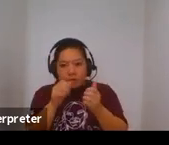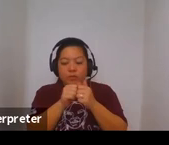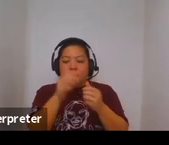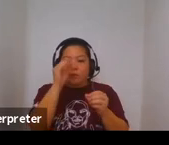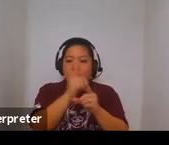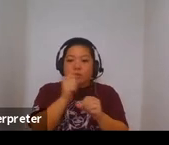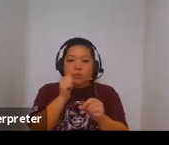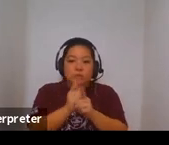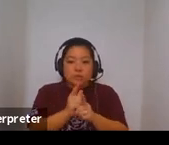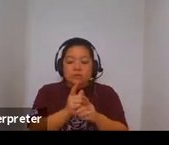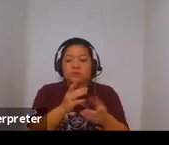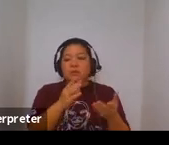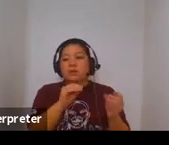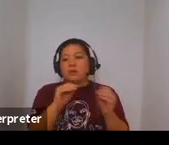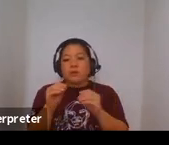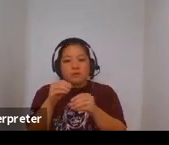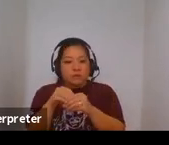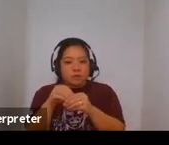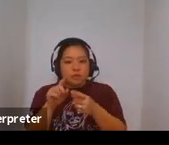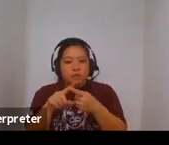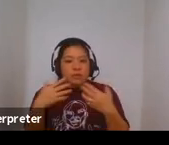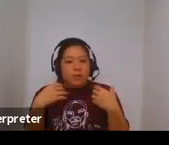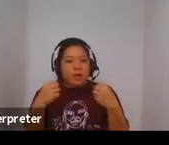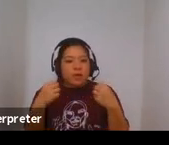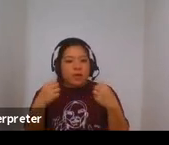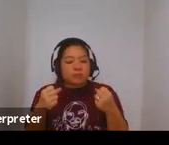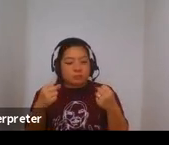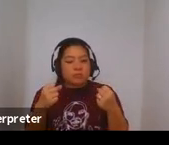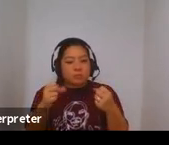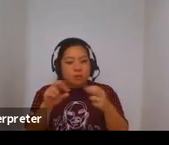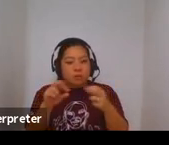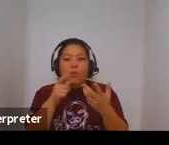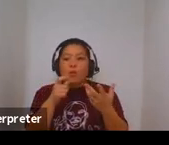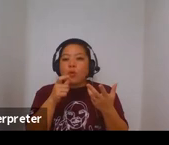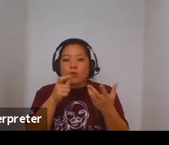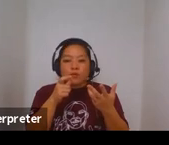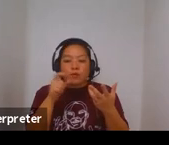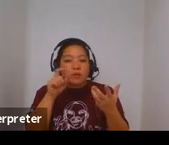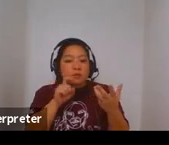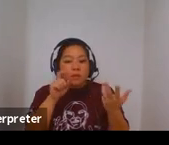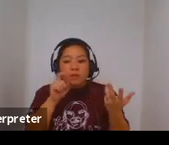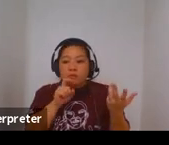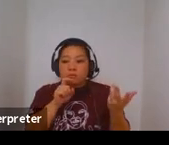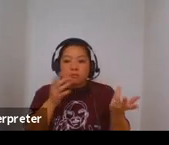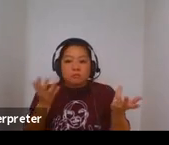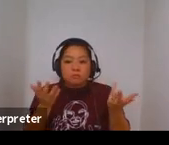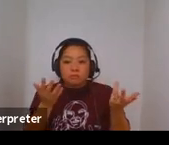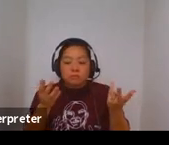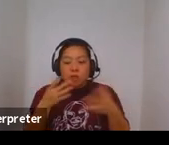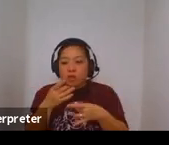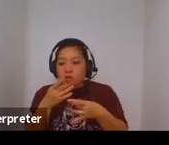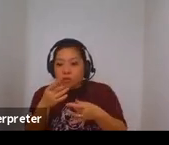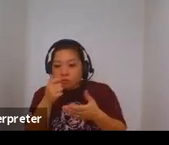siblings. Then it moves into healthy relationships with whoever they're sexually interested